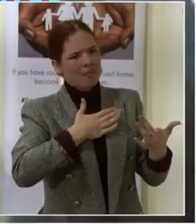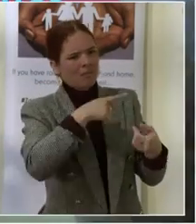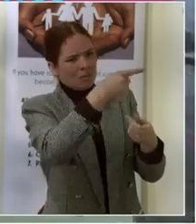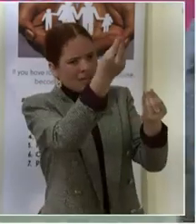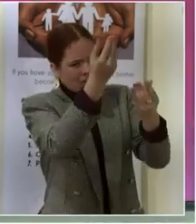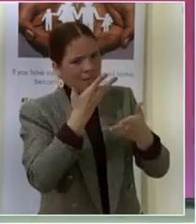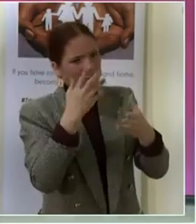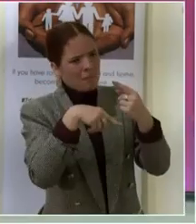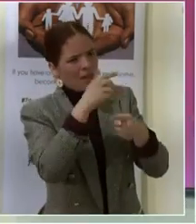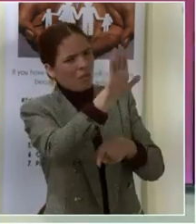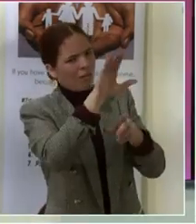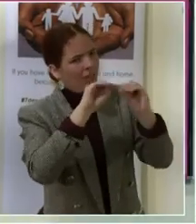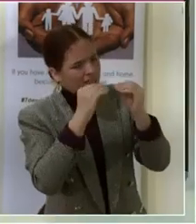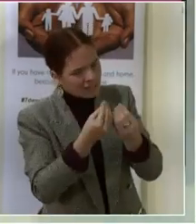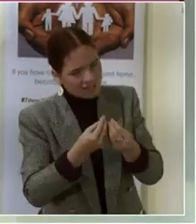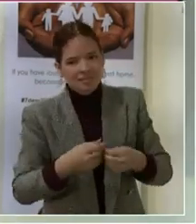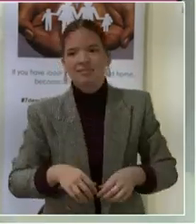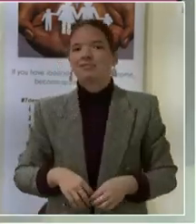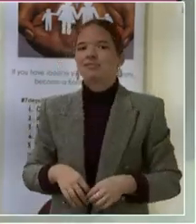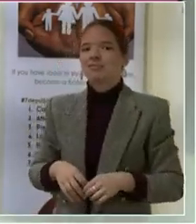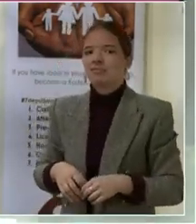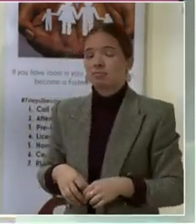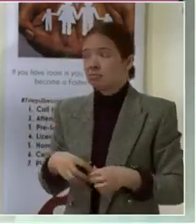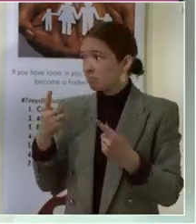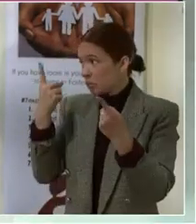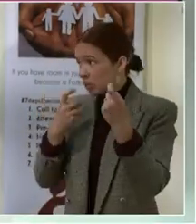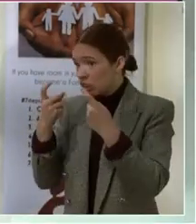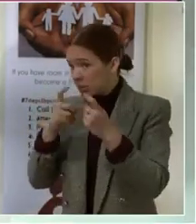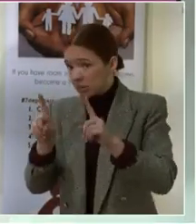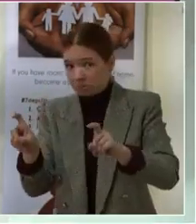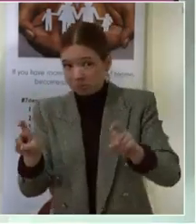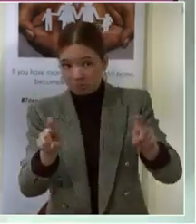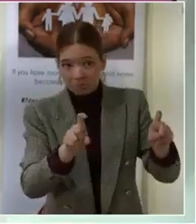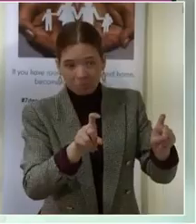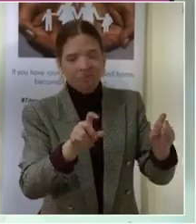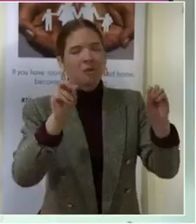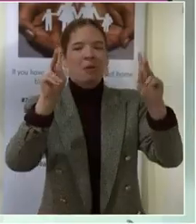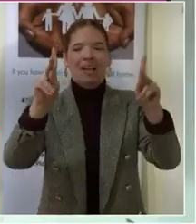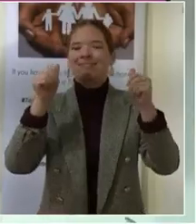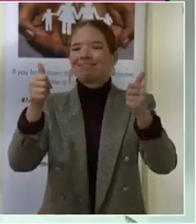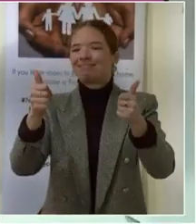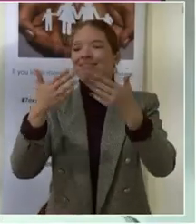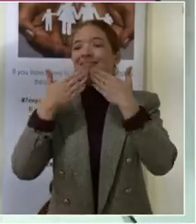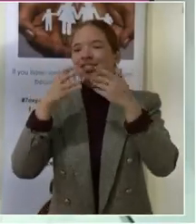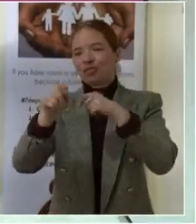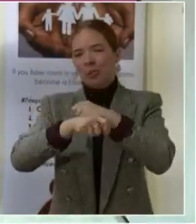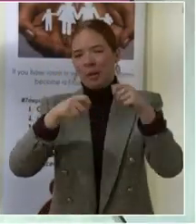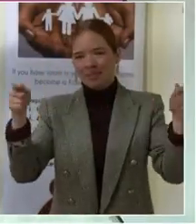other questions? Okay. Thank you, everybody. Thank you.